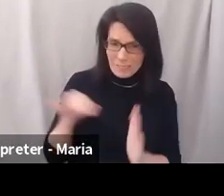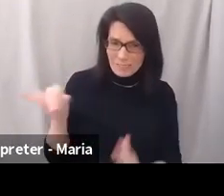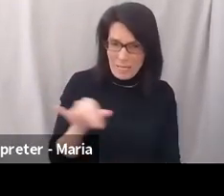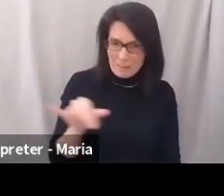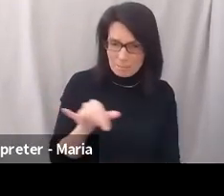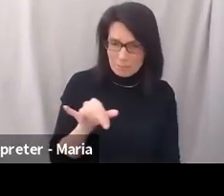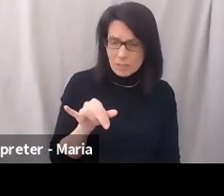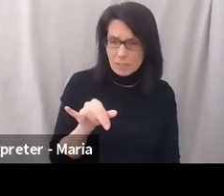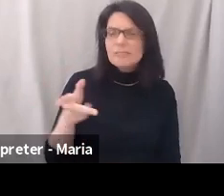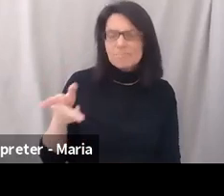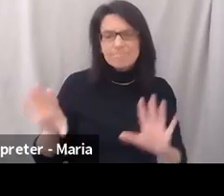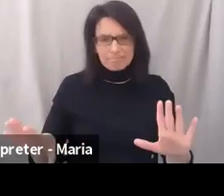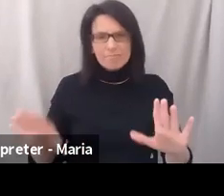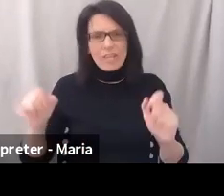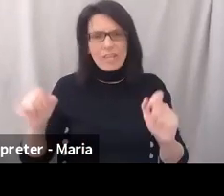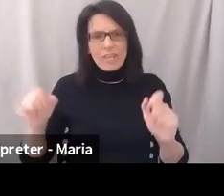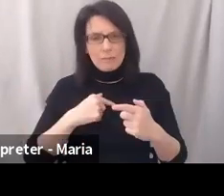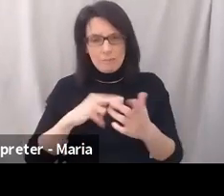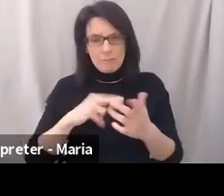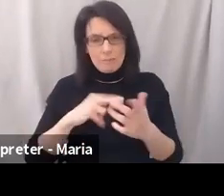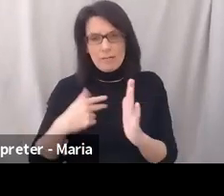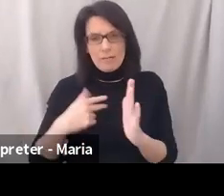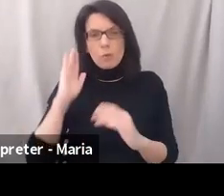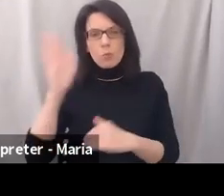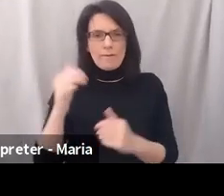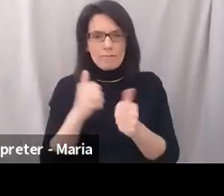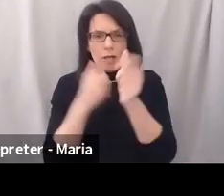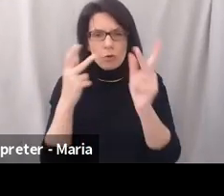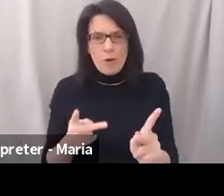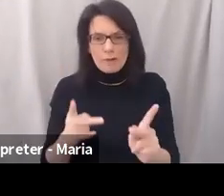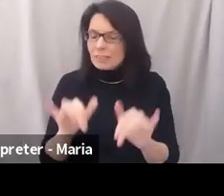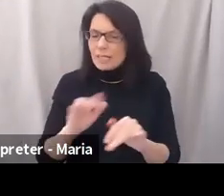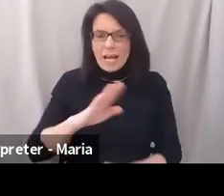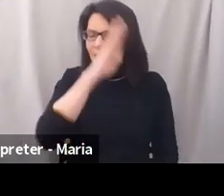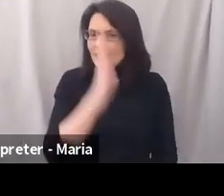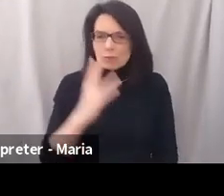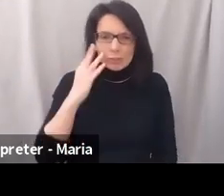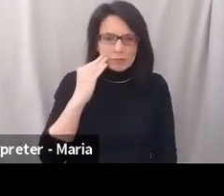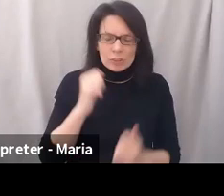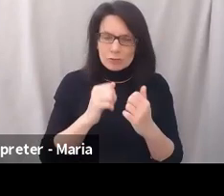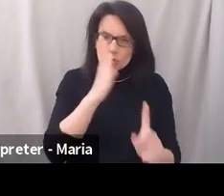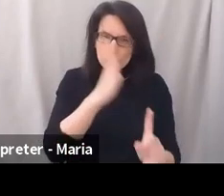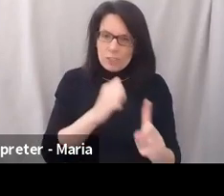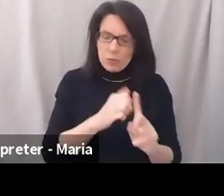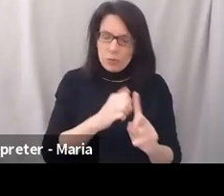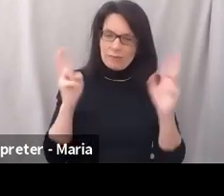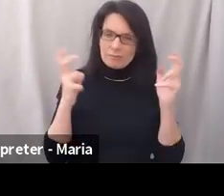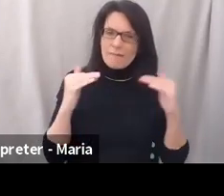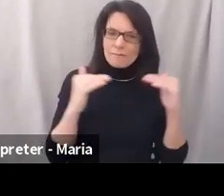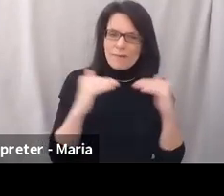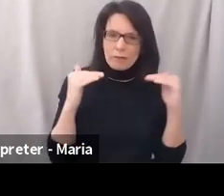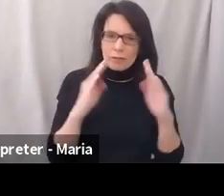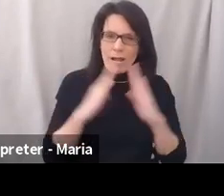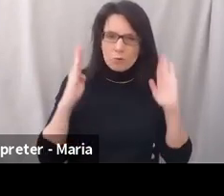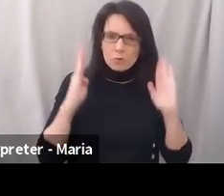Yes, so I need to follow up on that. As I mentioned, I've never done fair housing. I'm happy to hear from